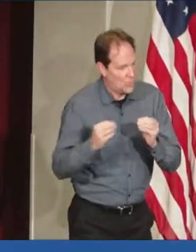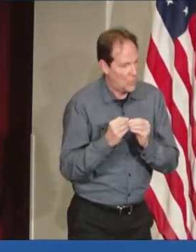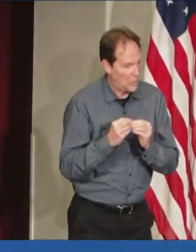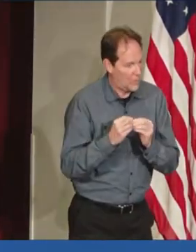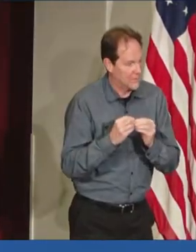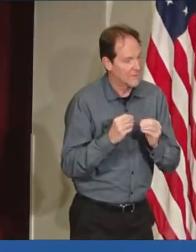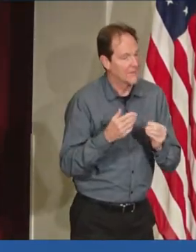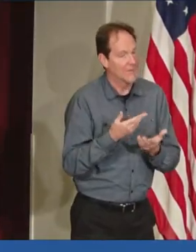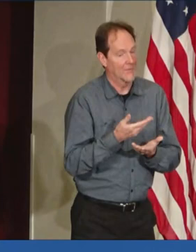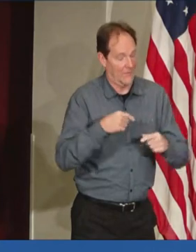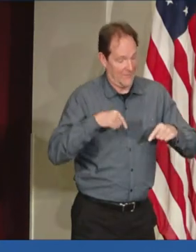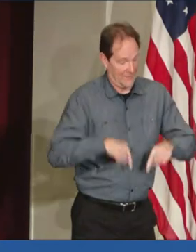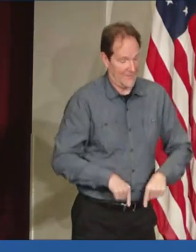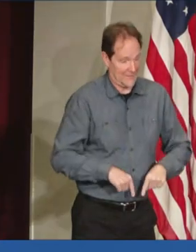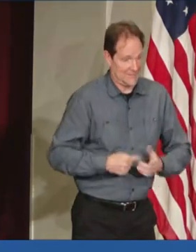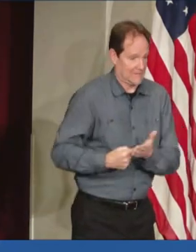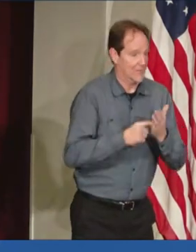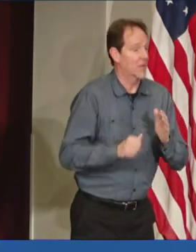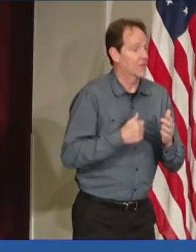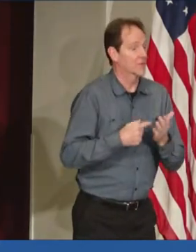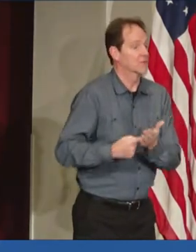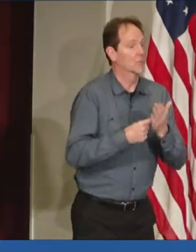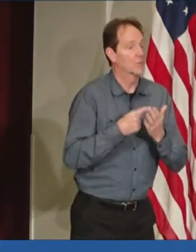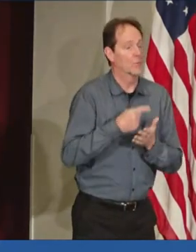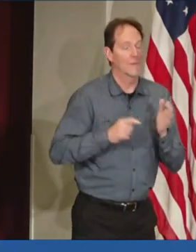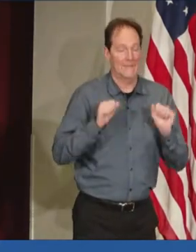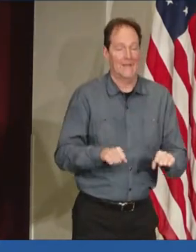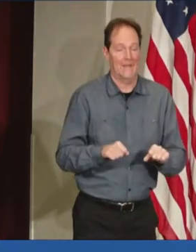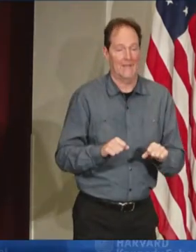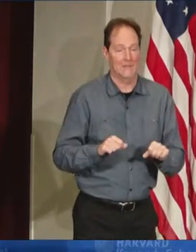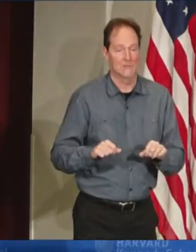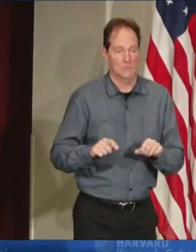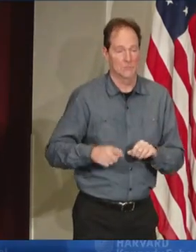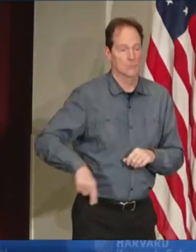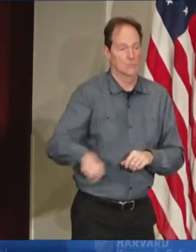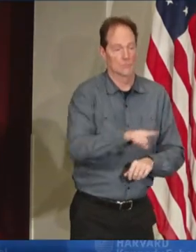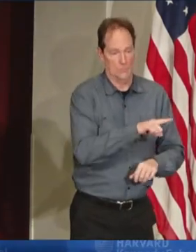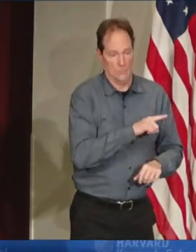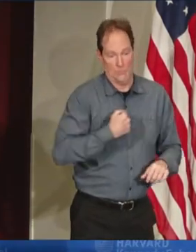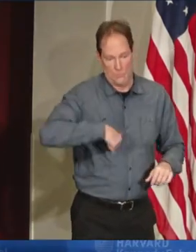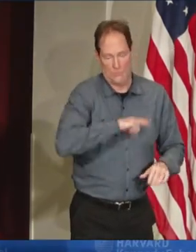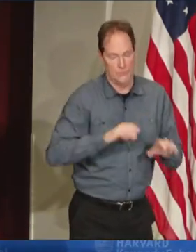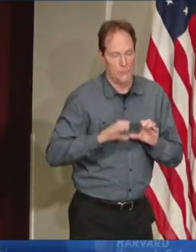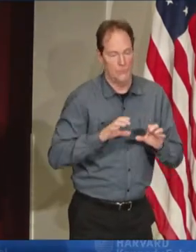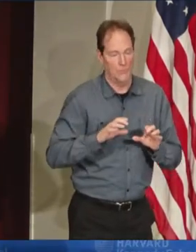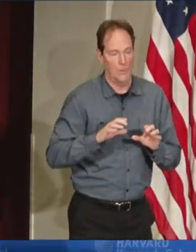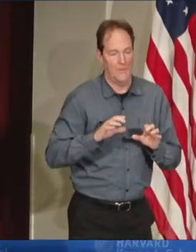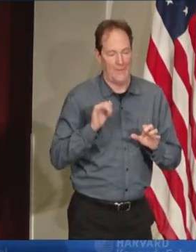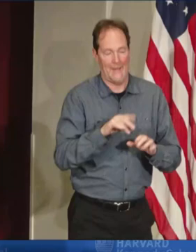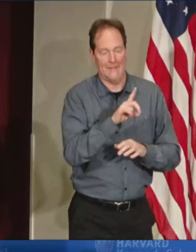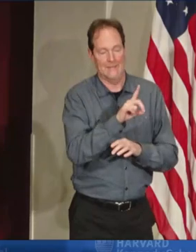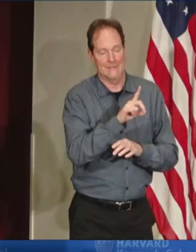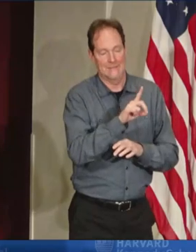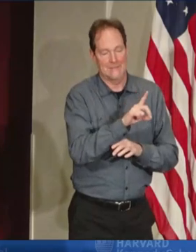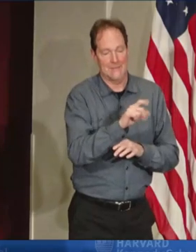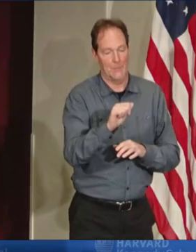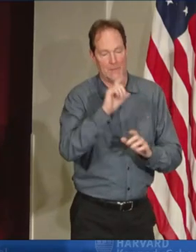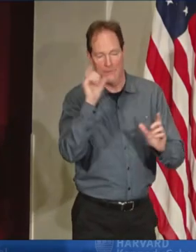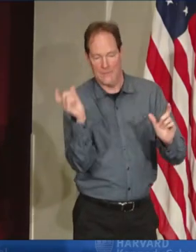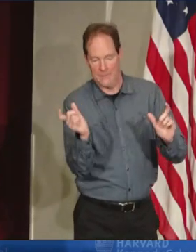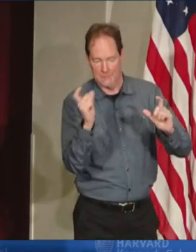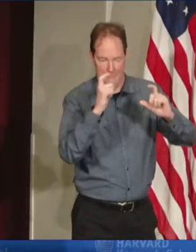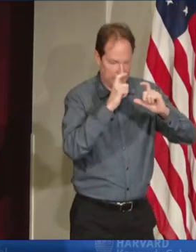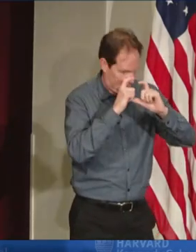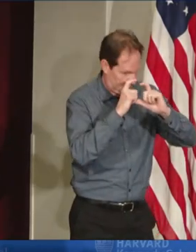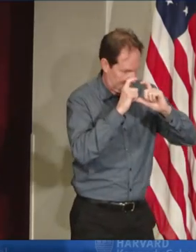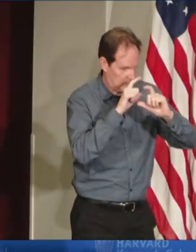these discussions and others, what can be done to begin to put a disability lens on work that's coming out